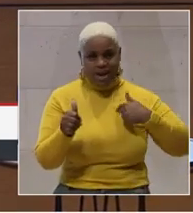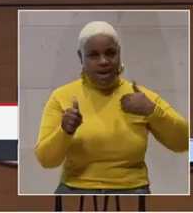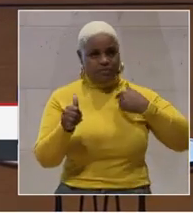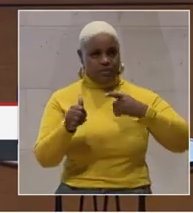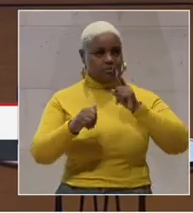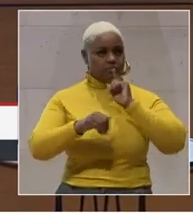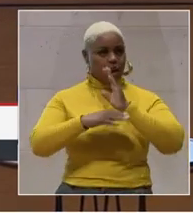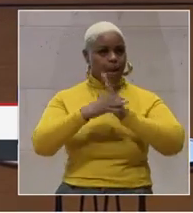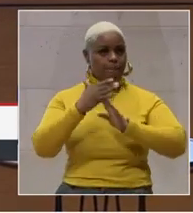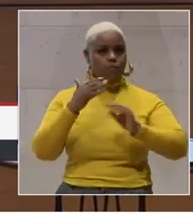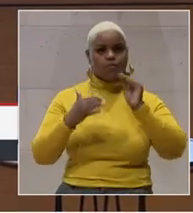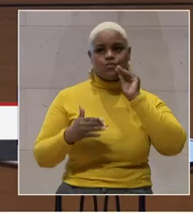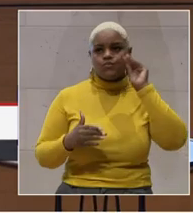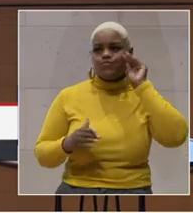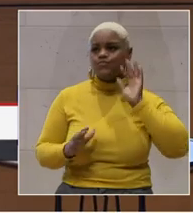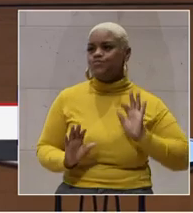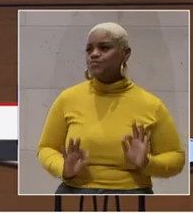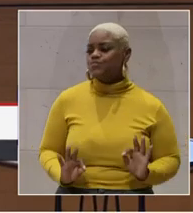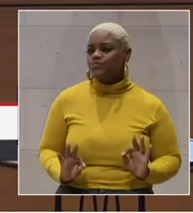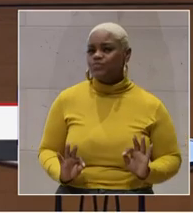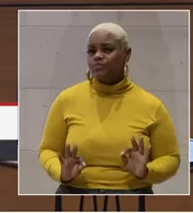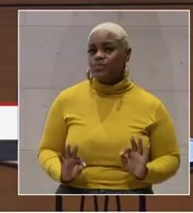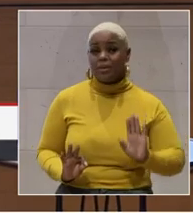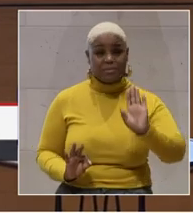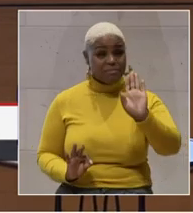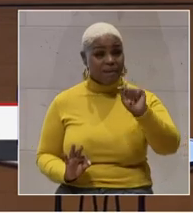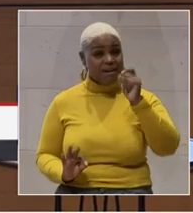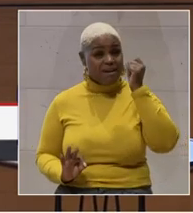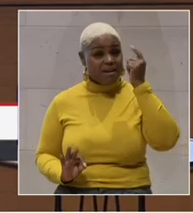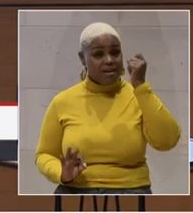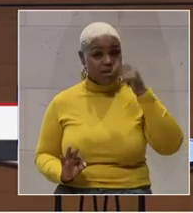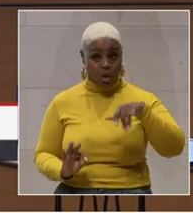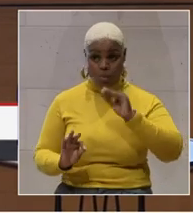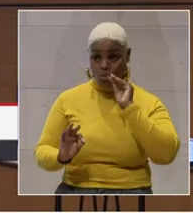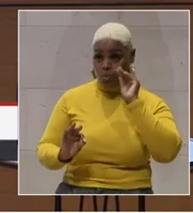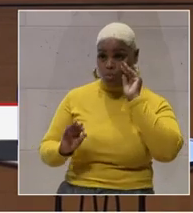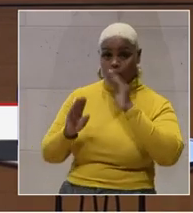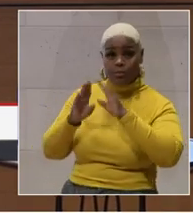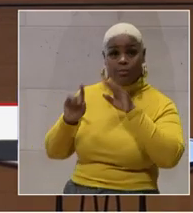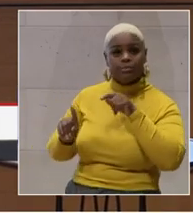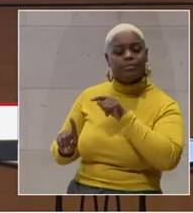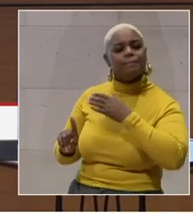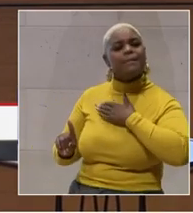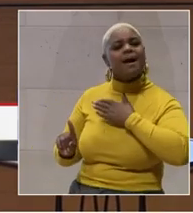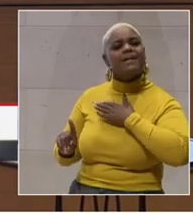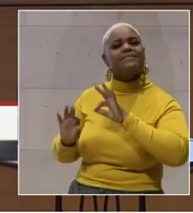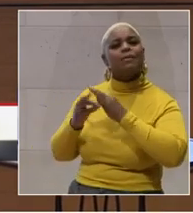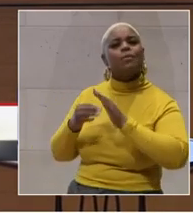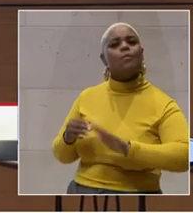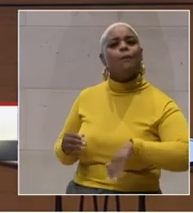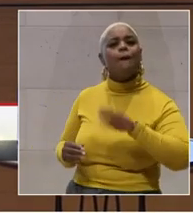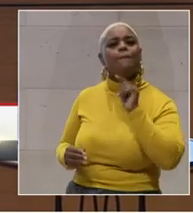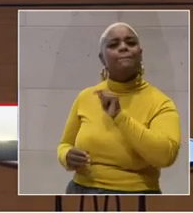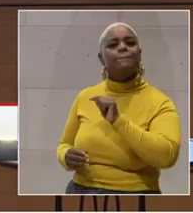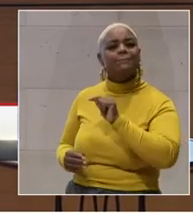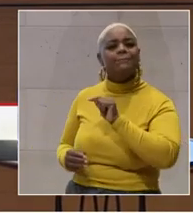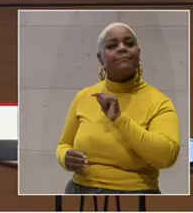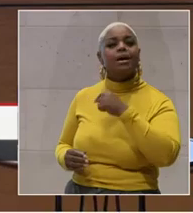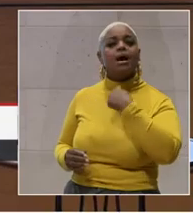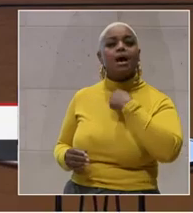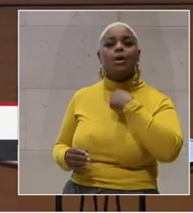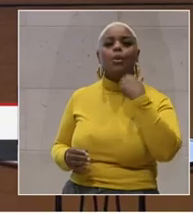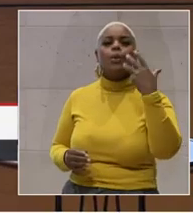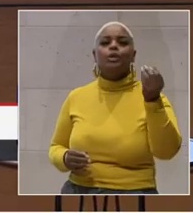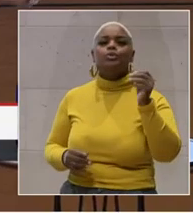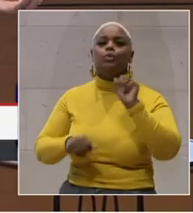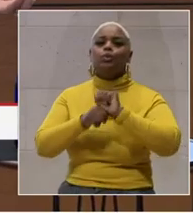home, they were able to produce someone who worked for the President of the United States. And that would not have happened without